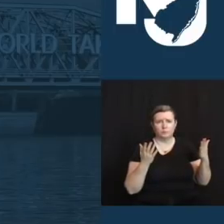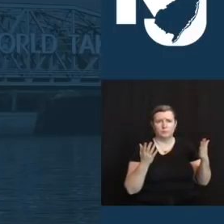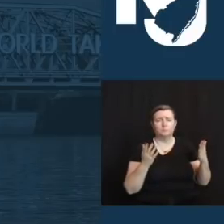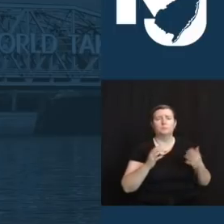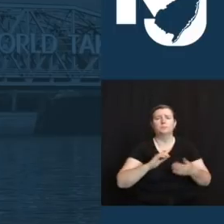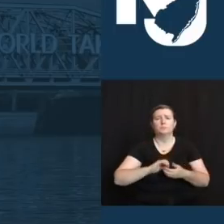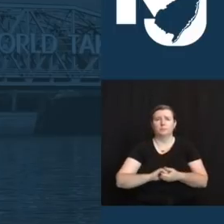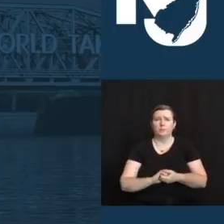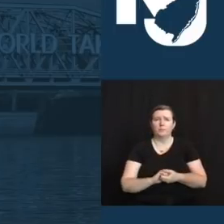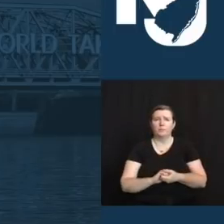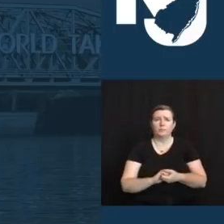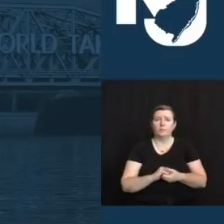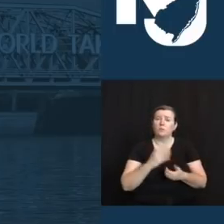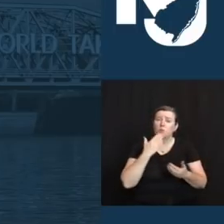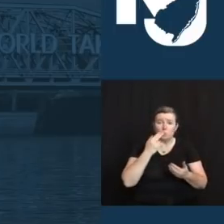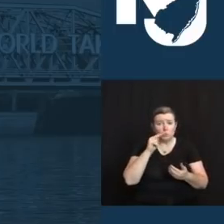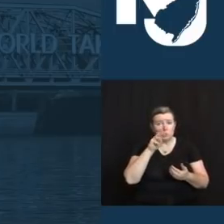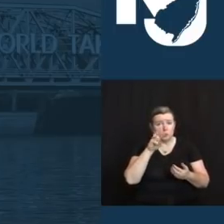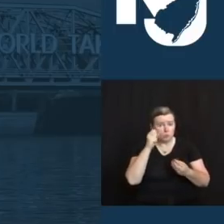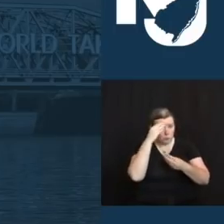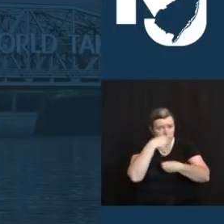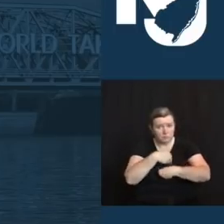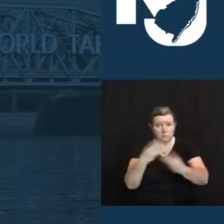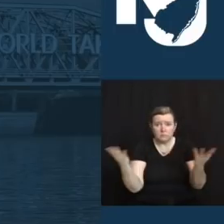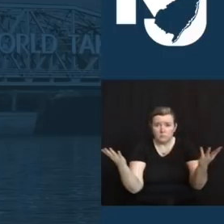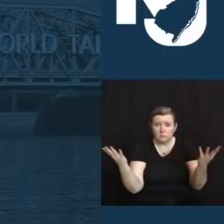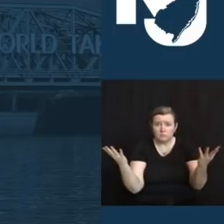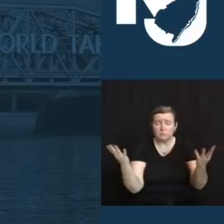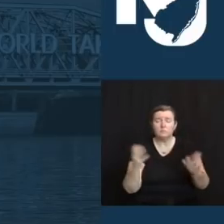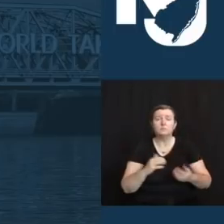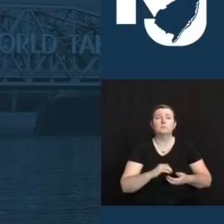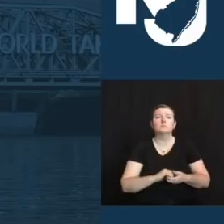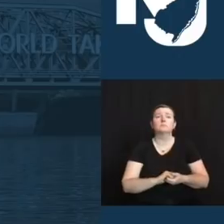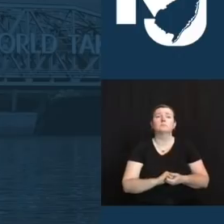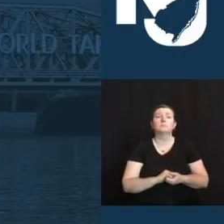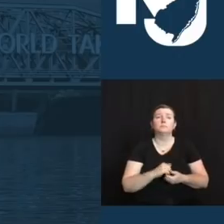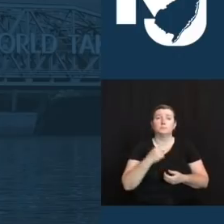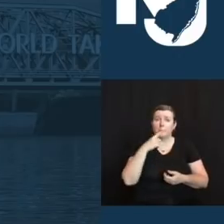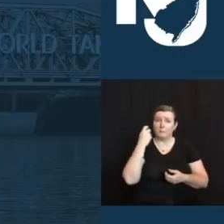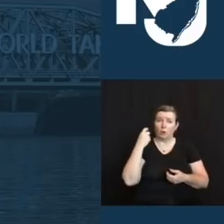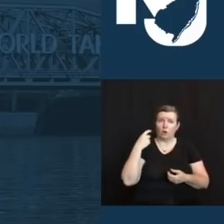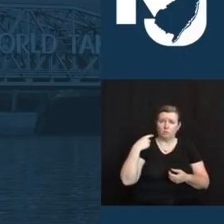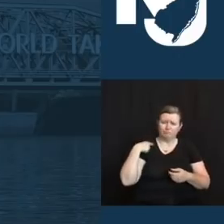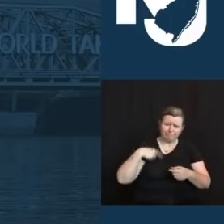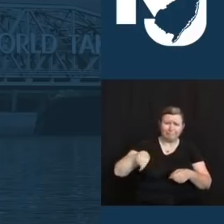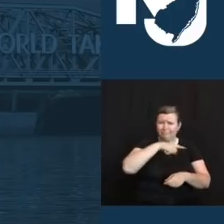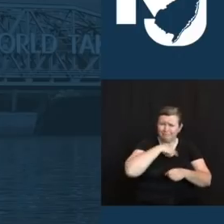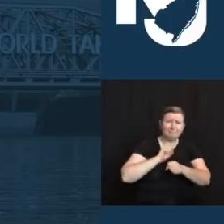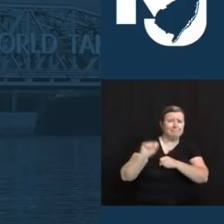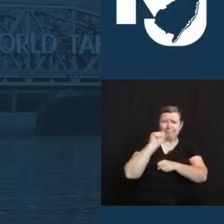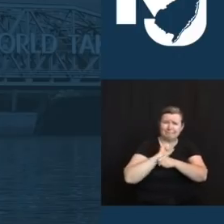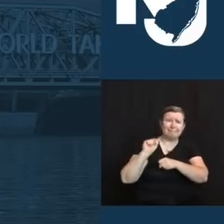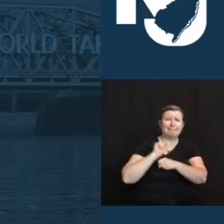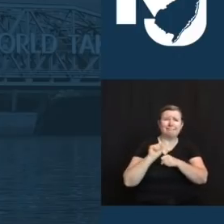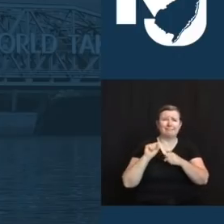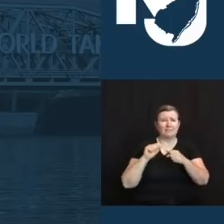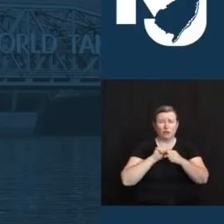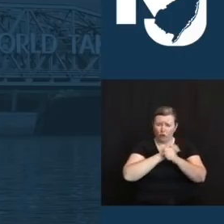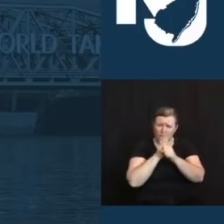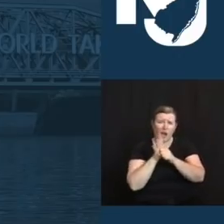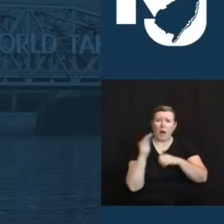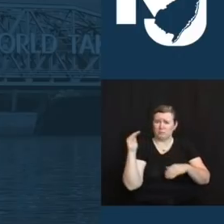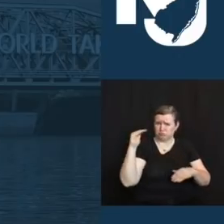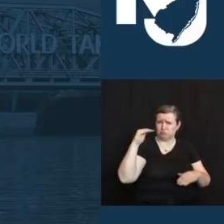You know, the good news is, frankly, because of so much of what we've done with breaking the back of the virus, their